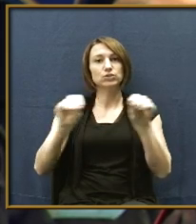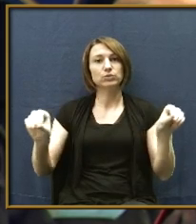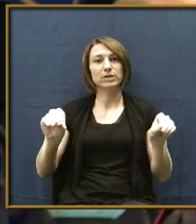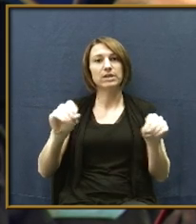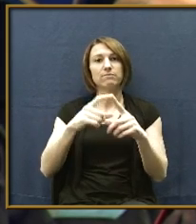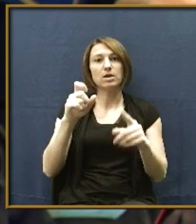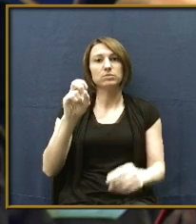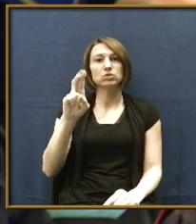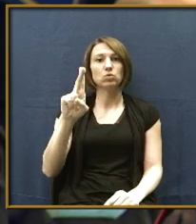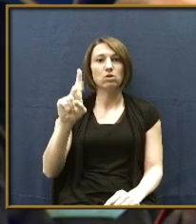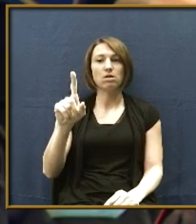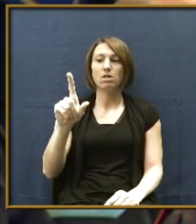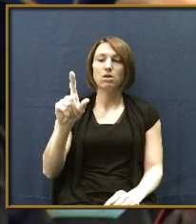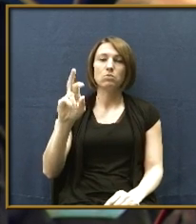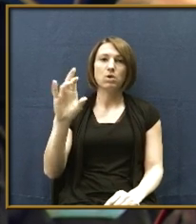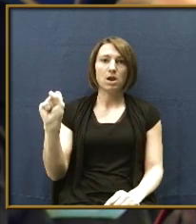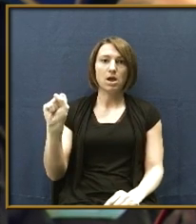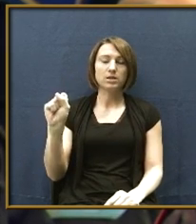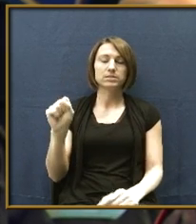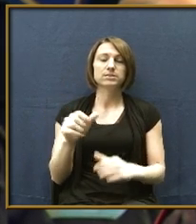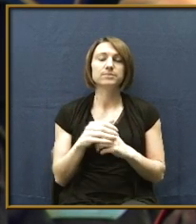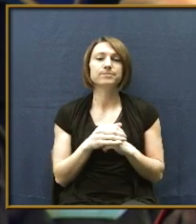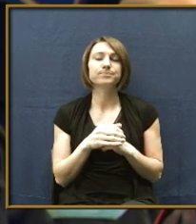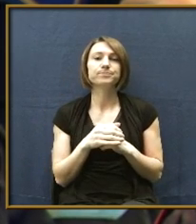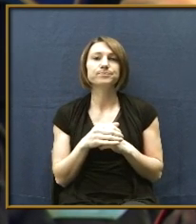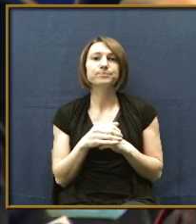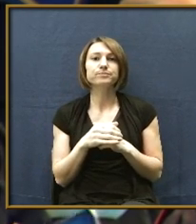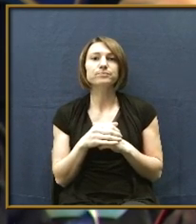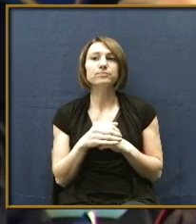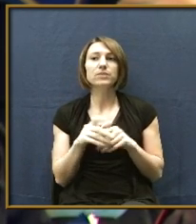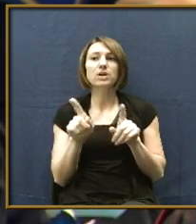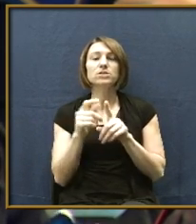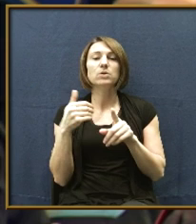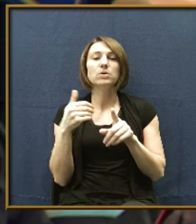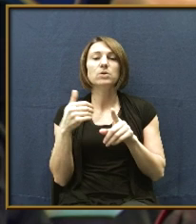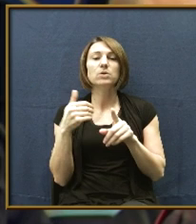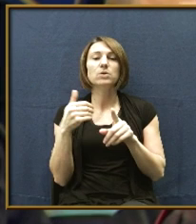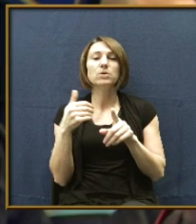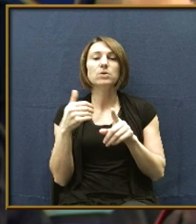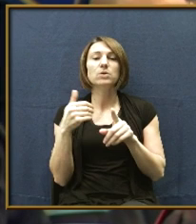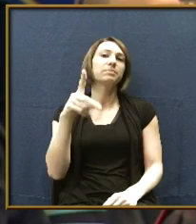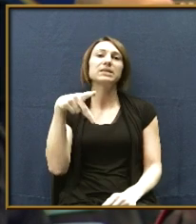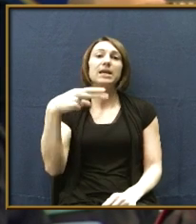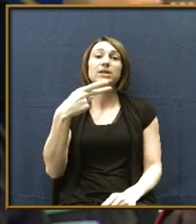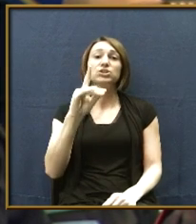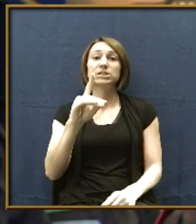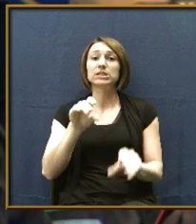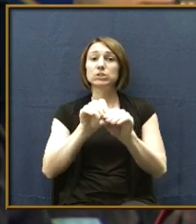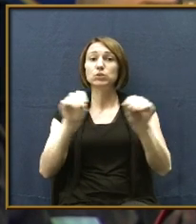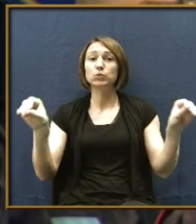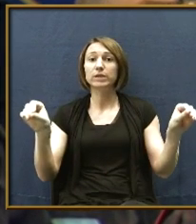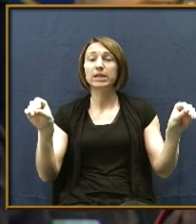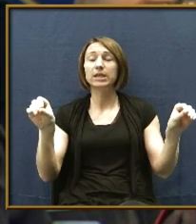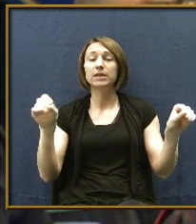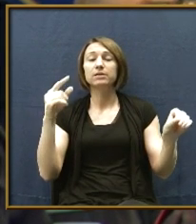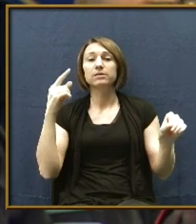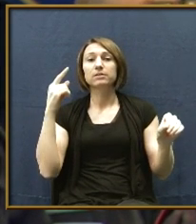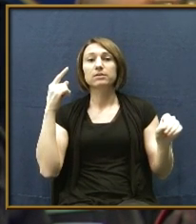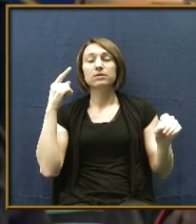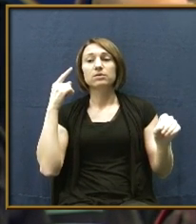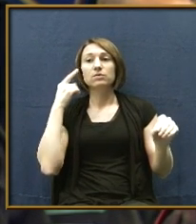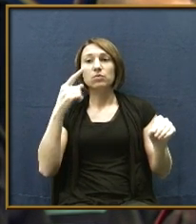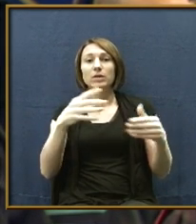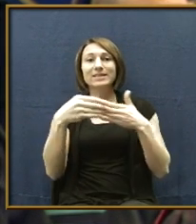University, and he earned his Doctorate in Organizational Leadership from the University of Incarnate Word in San